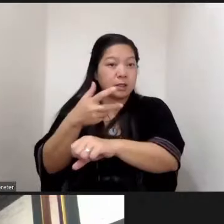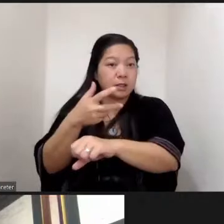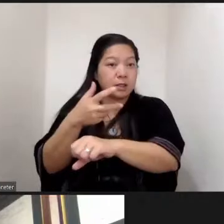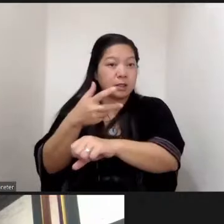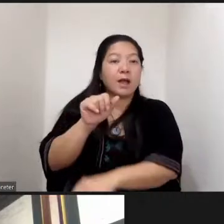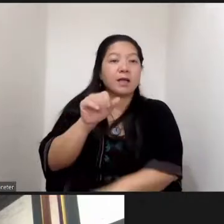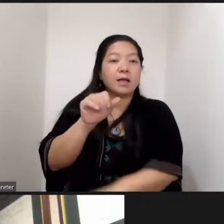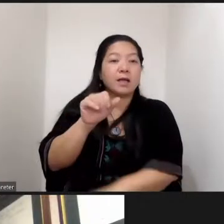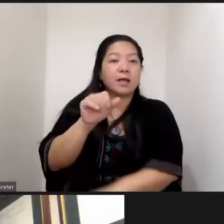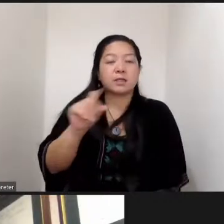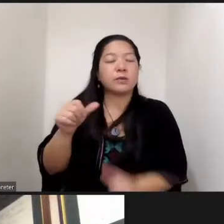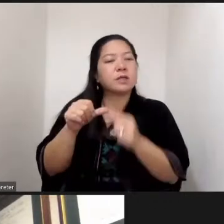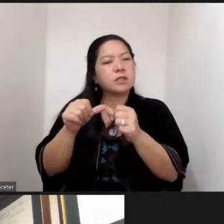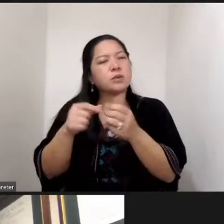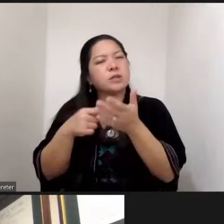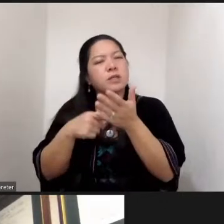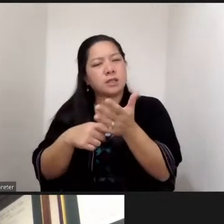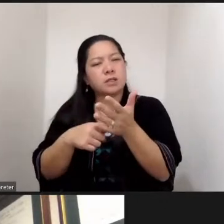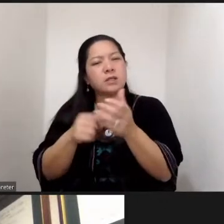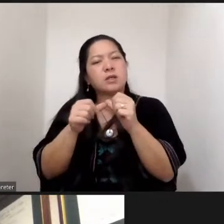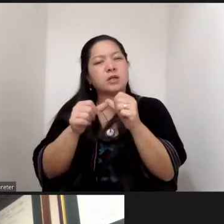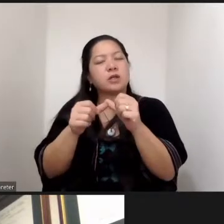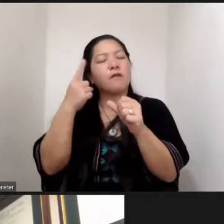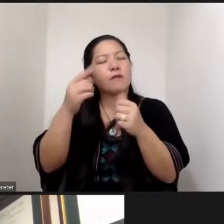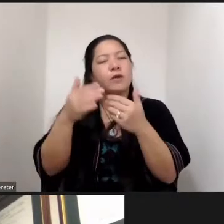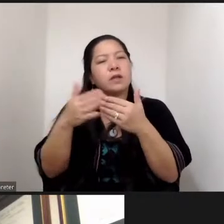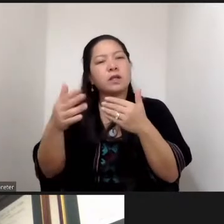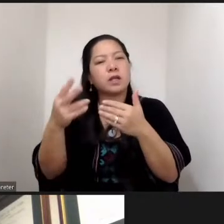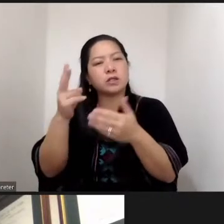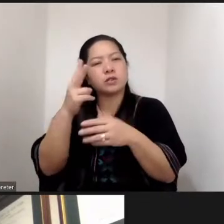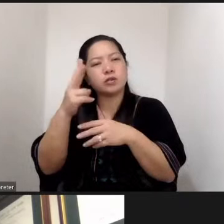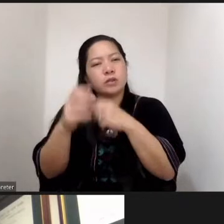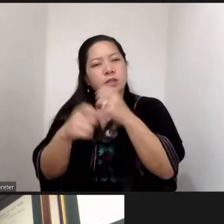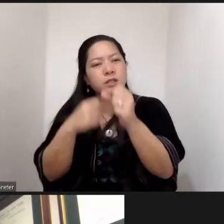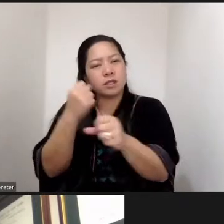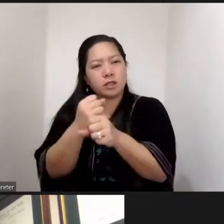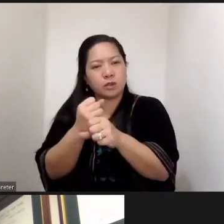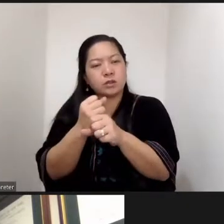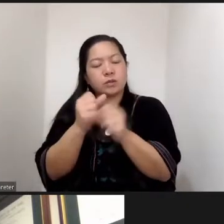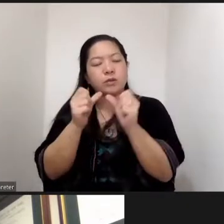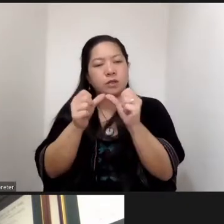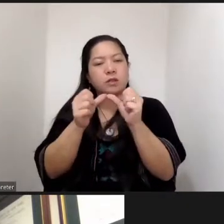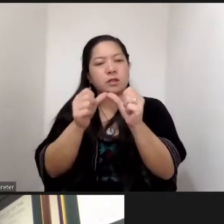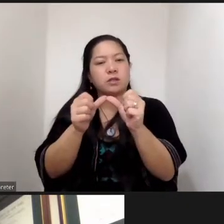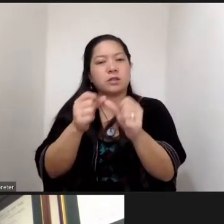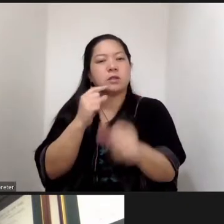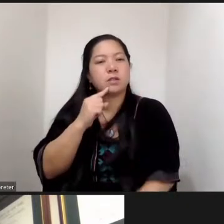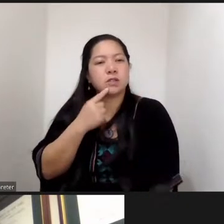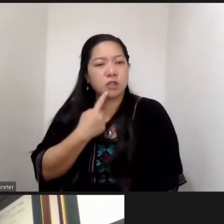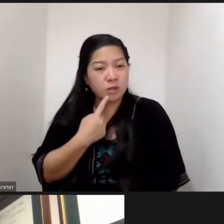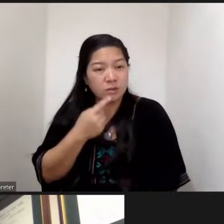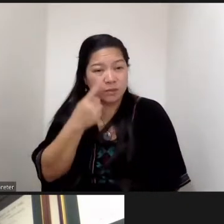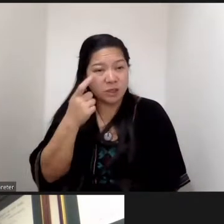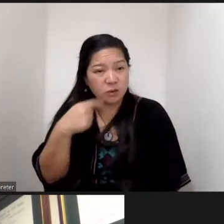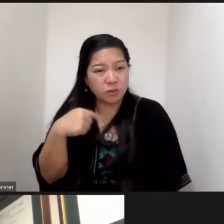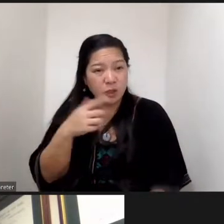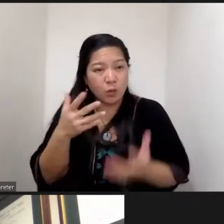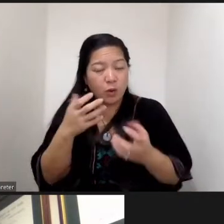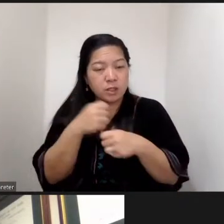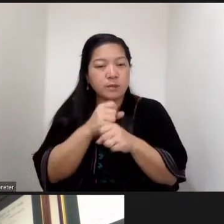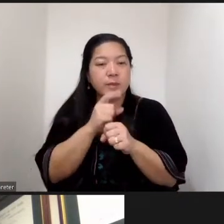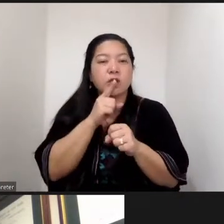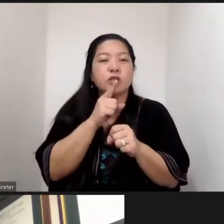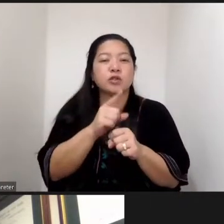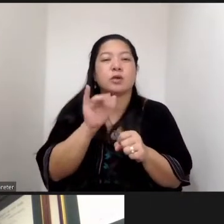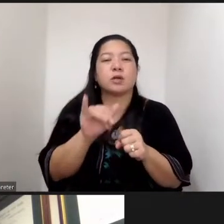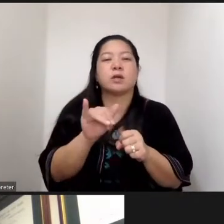this. We'll probably continue it for the next 2 years. Serious, because we want to make sure that